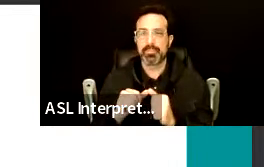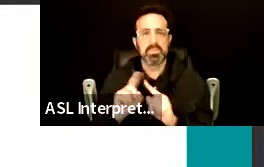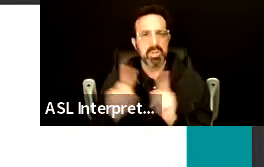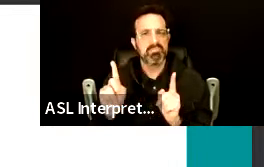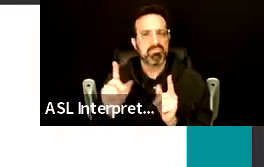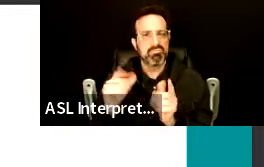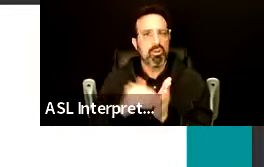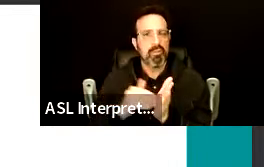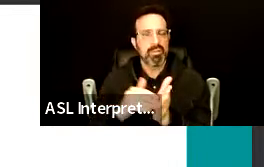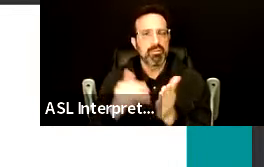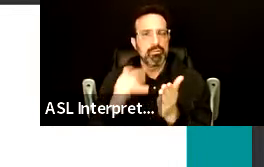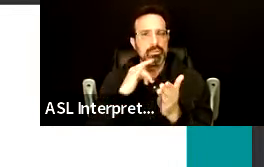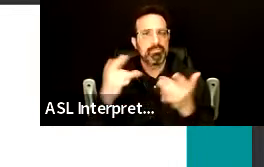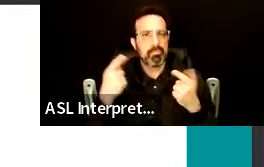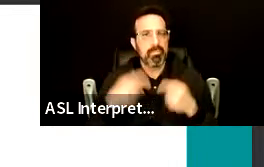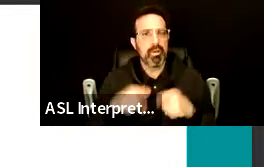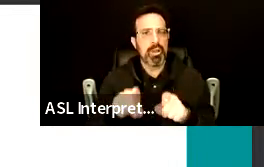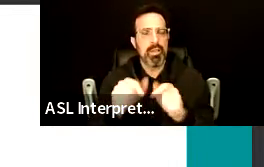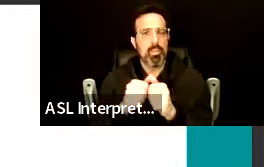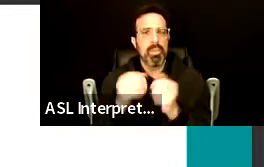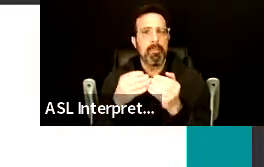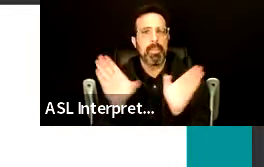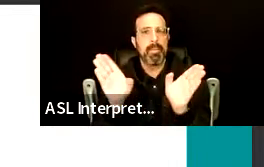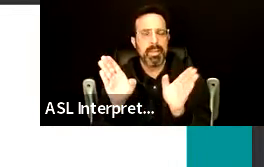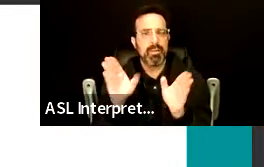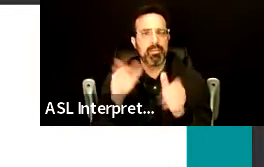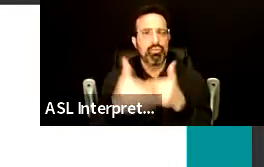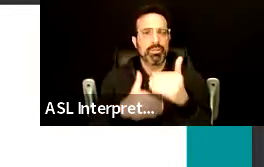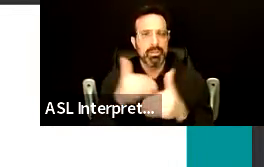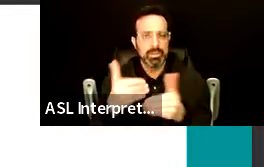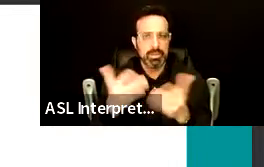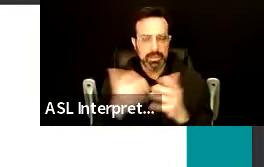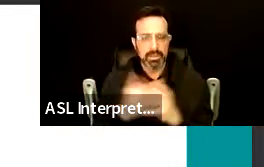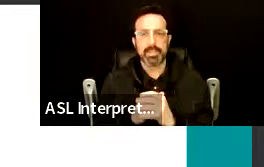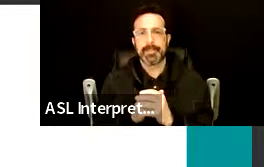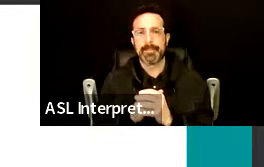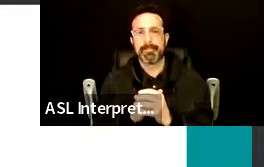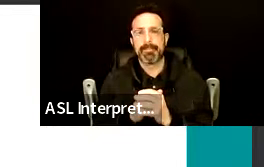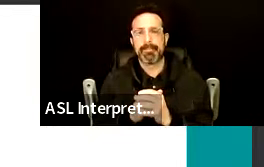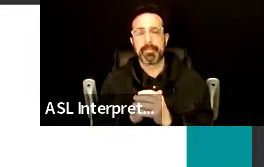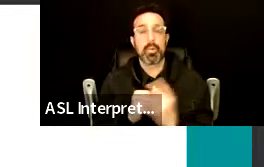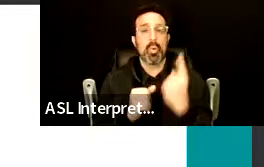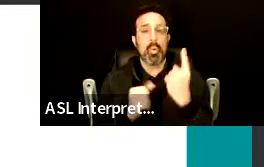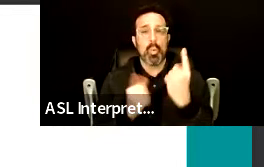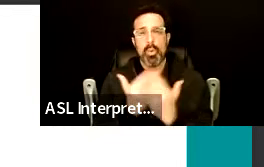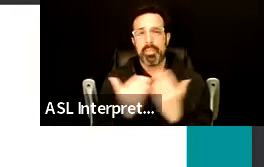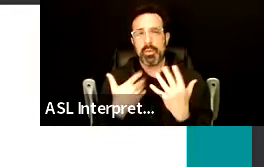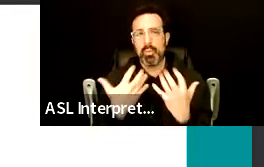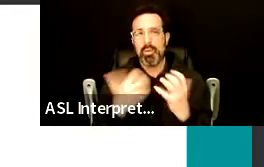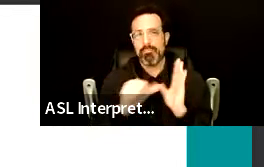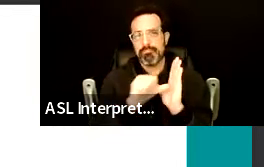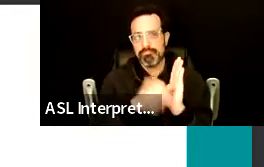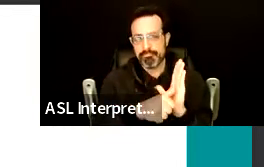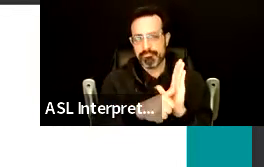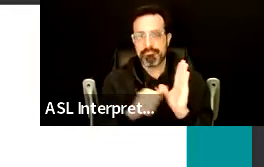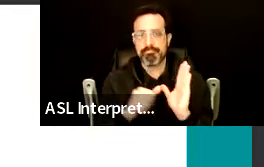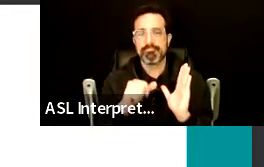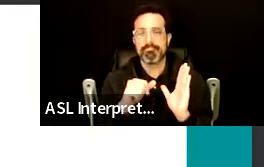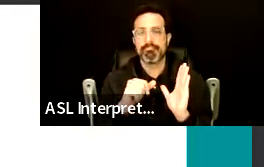often parallel to those public processes. And one of the things that we wanted to highlight as